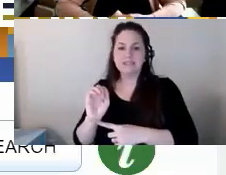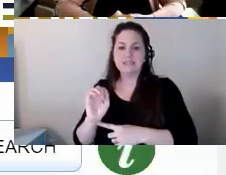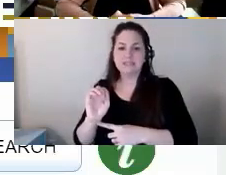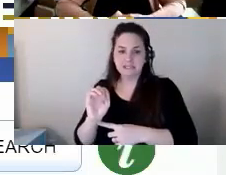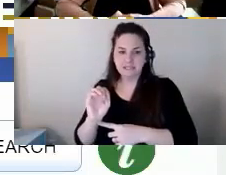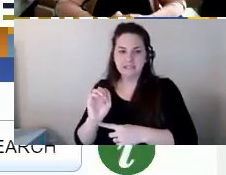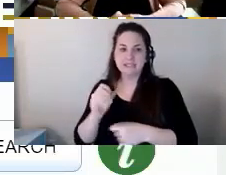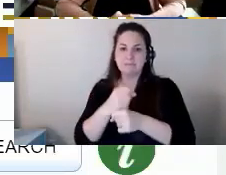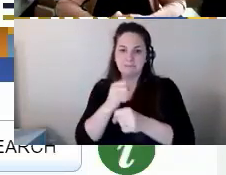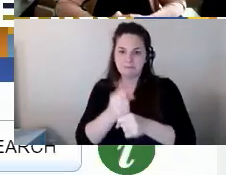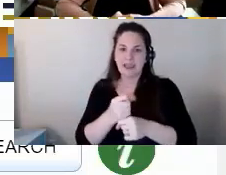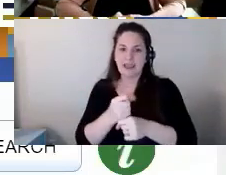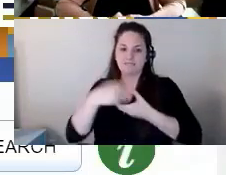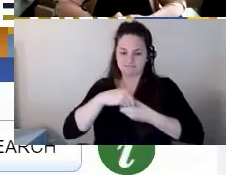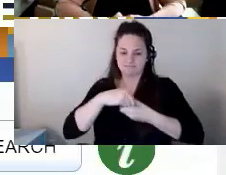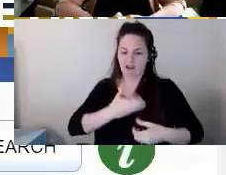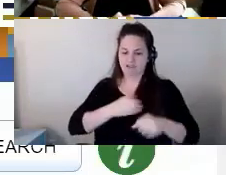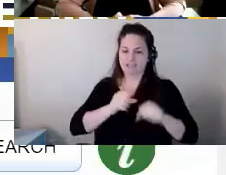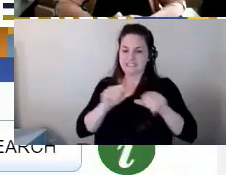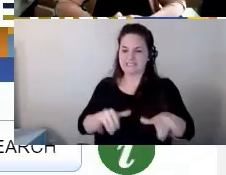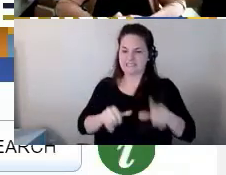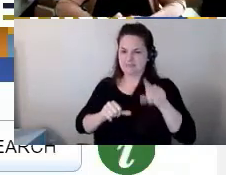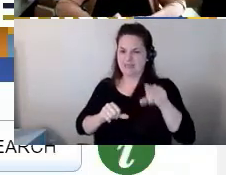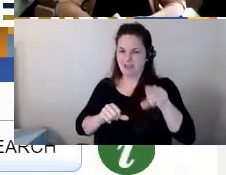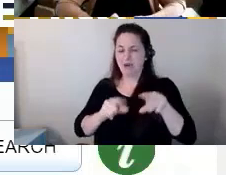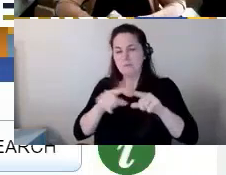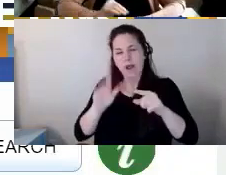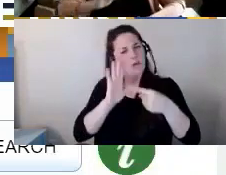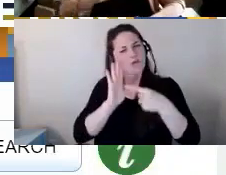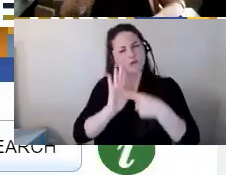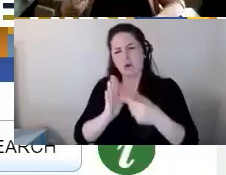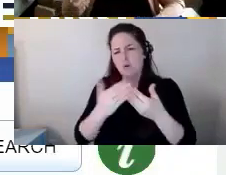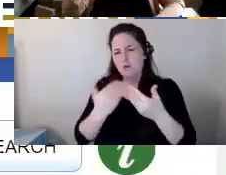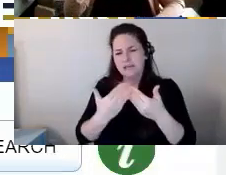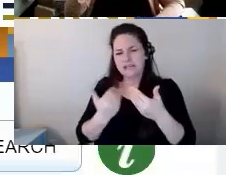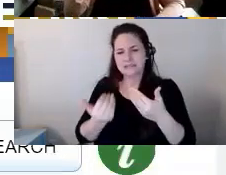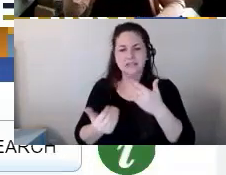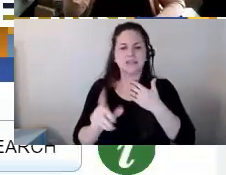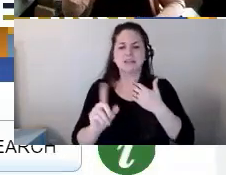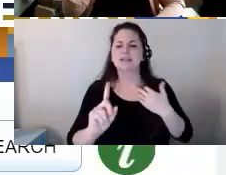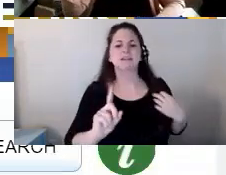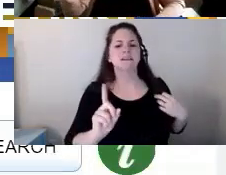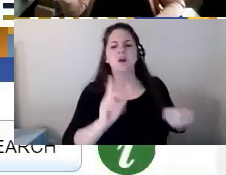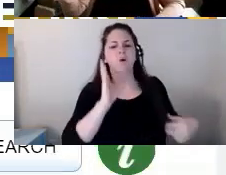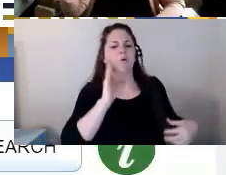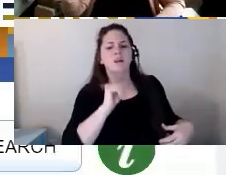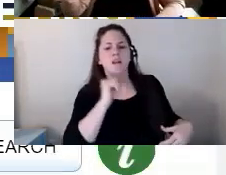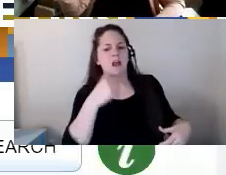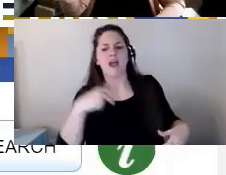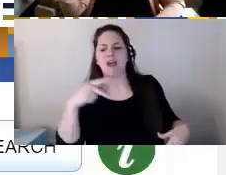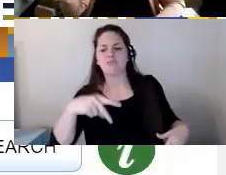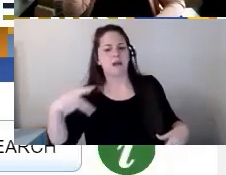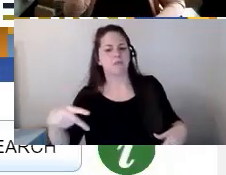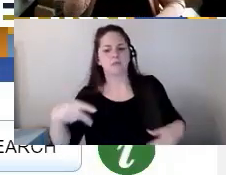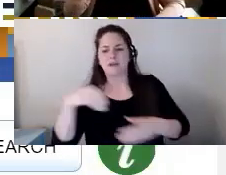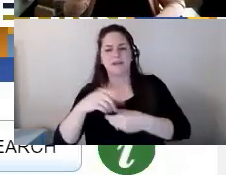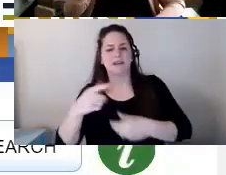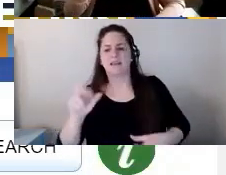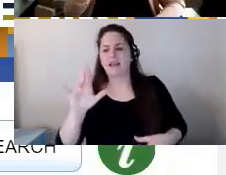in our system, but I will show you how easy it is to. but we will not have PowerPoints within the